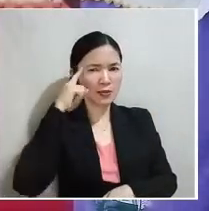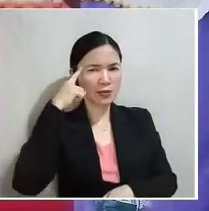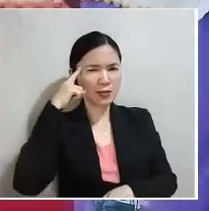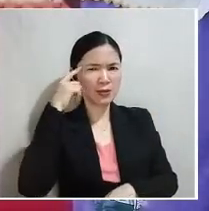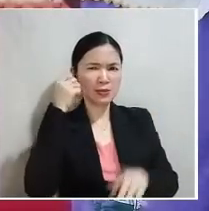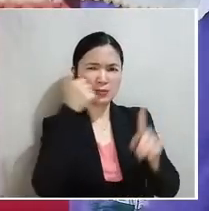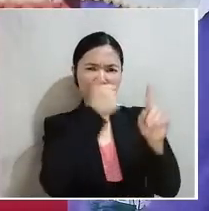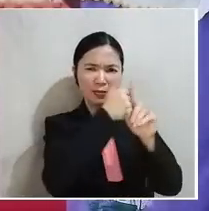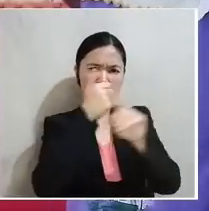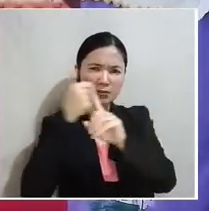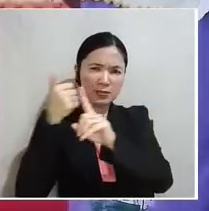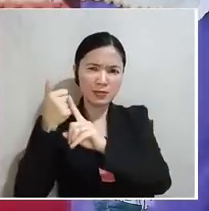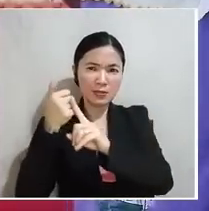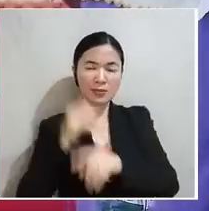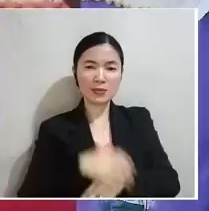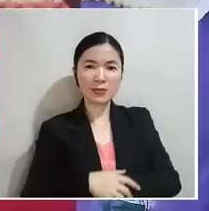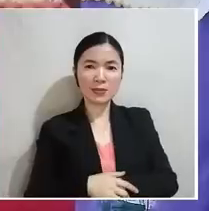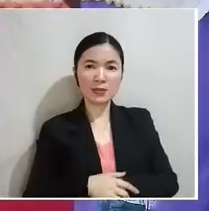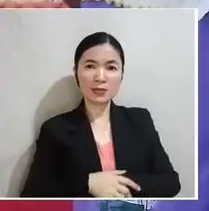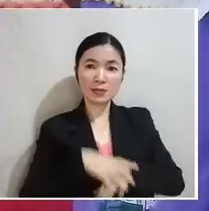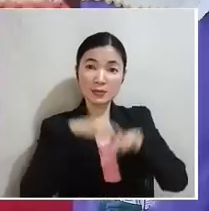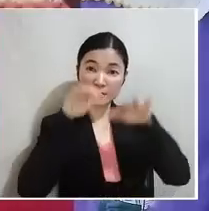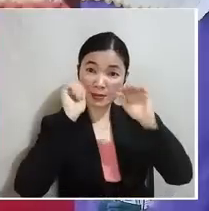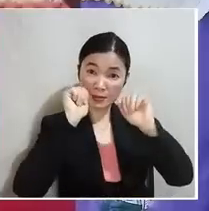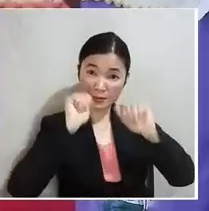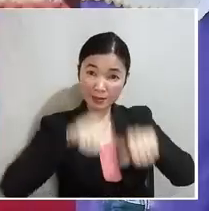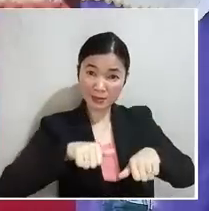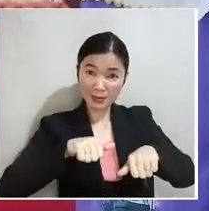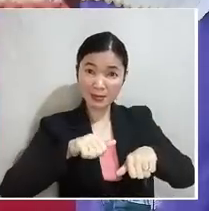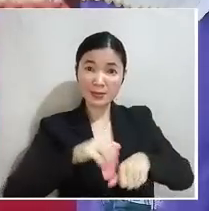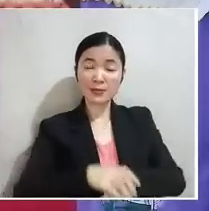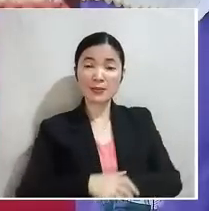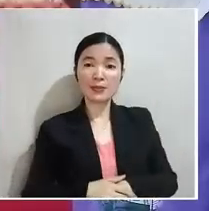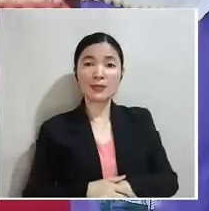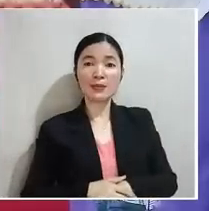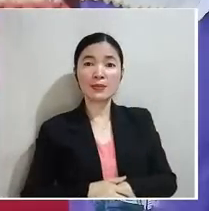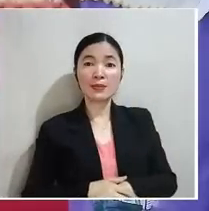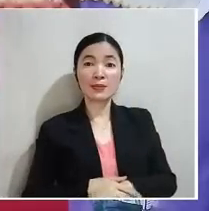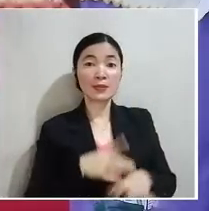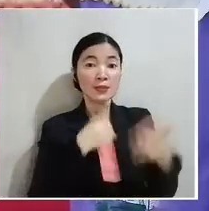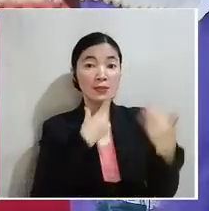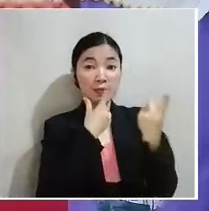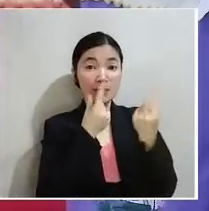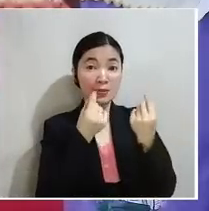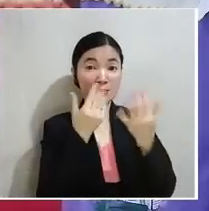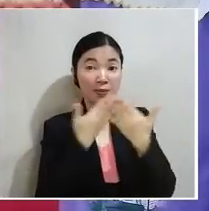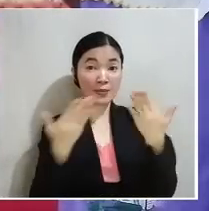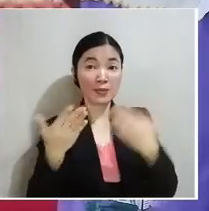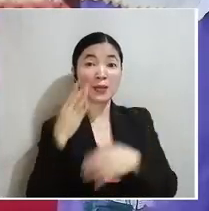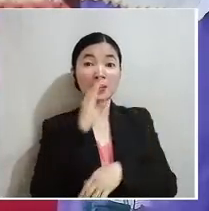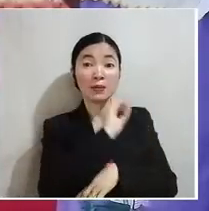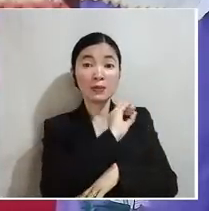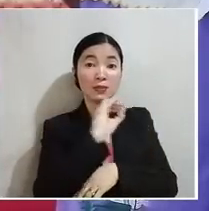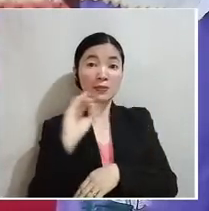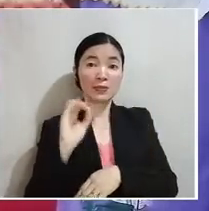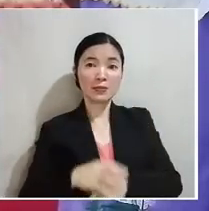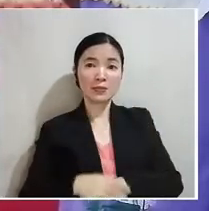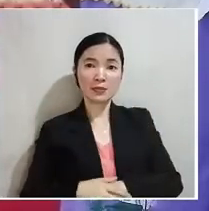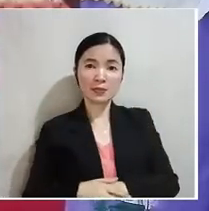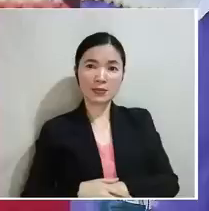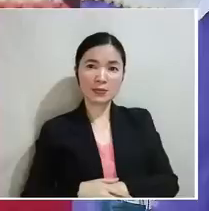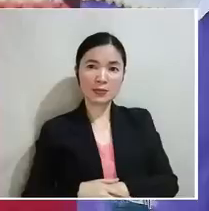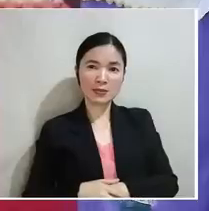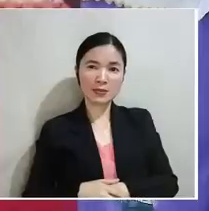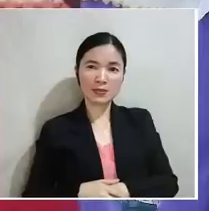as capable of being able to do things on their own. Thus, there